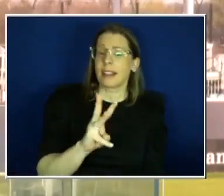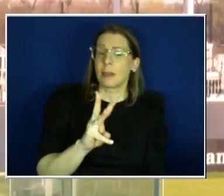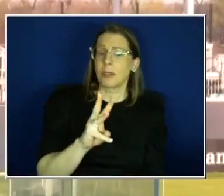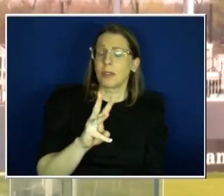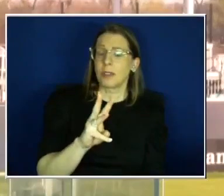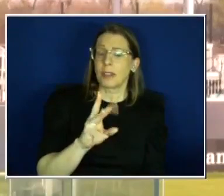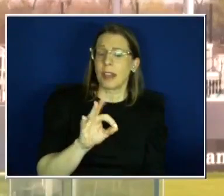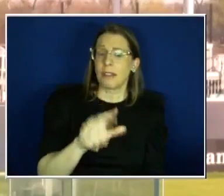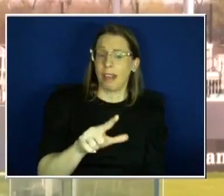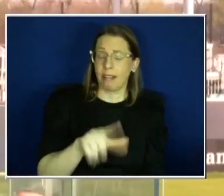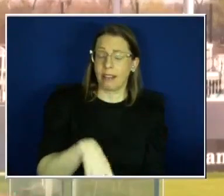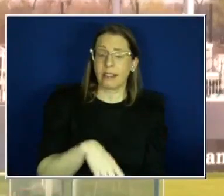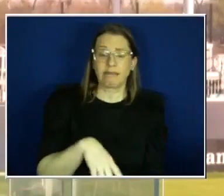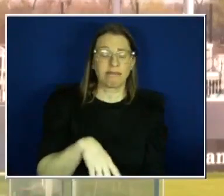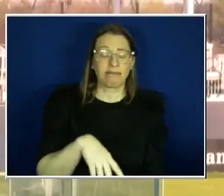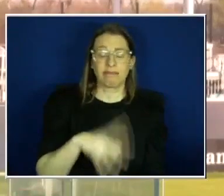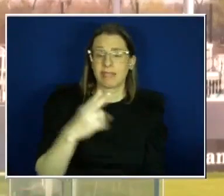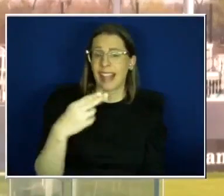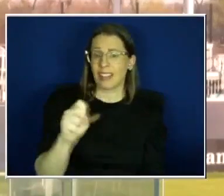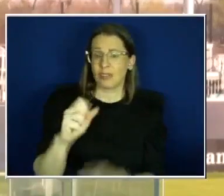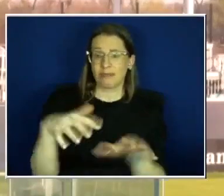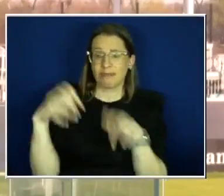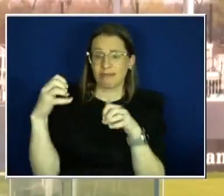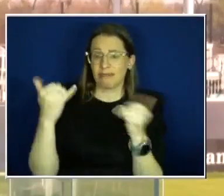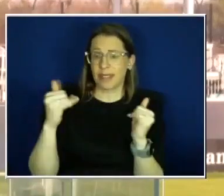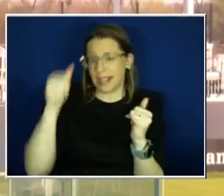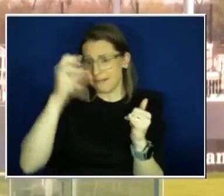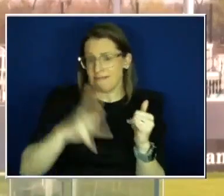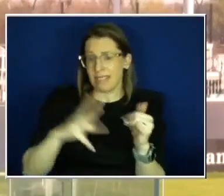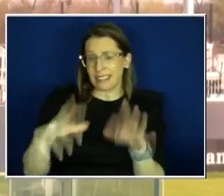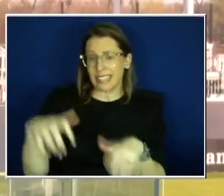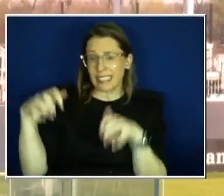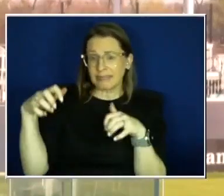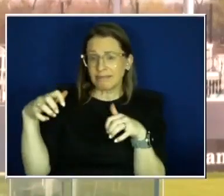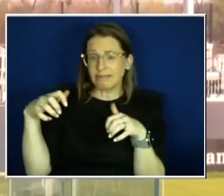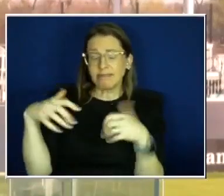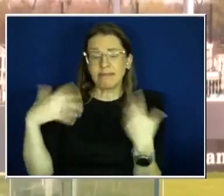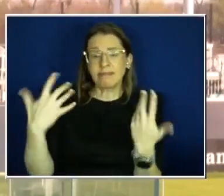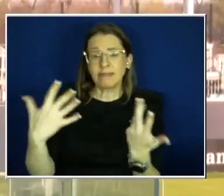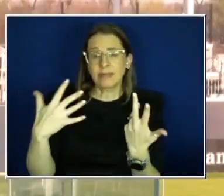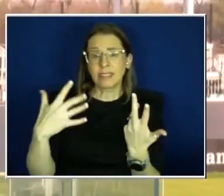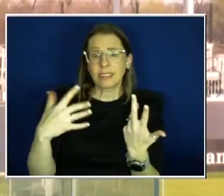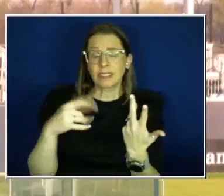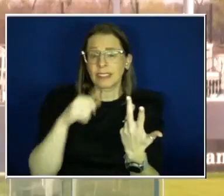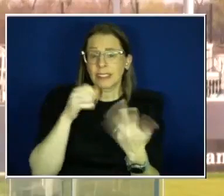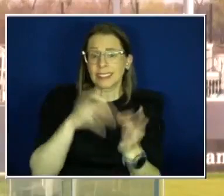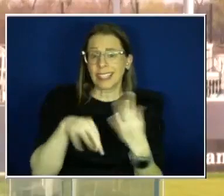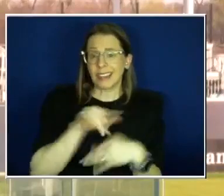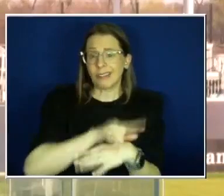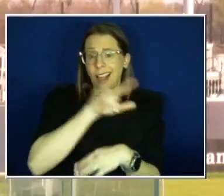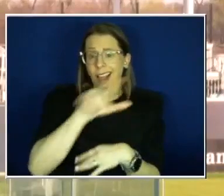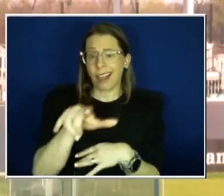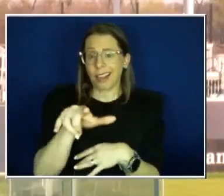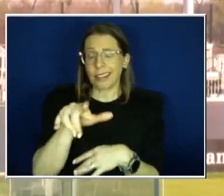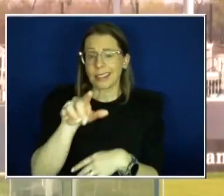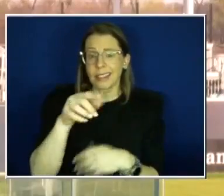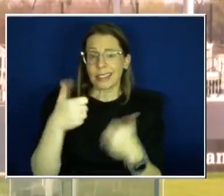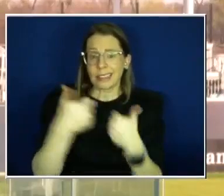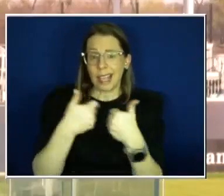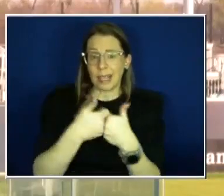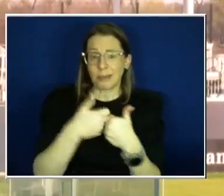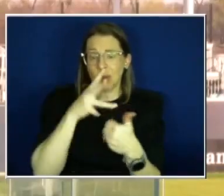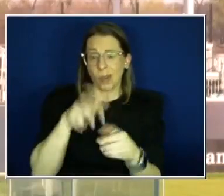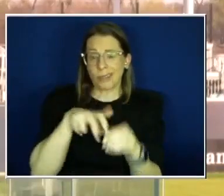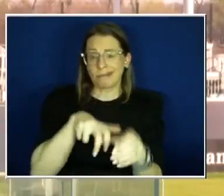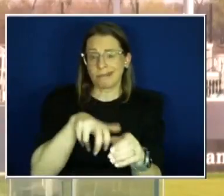We were playing in men's stadiums. Instead of flying to games, we would take buses to games. And